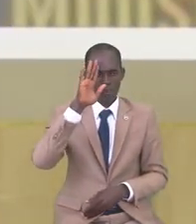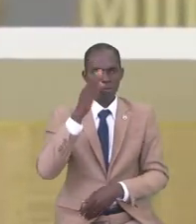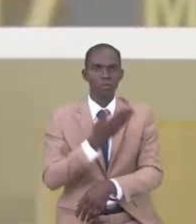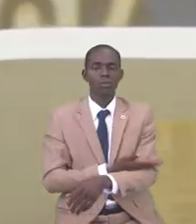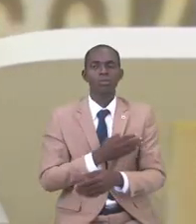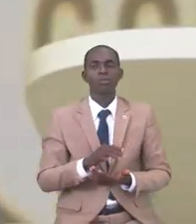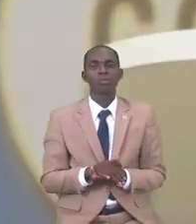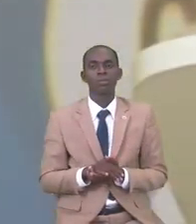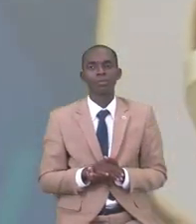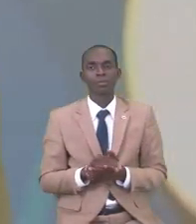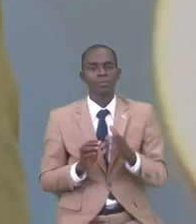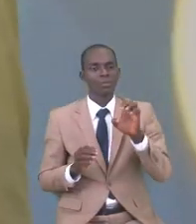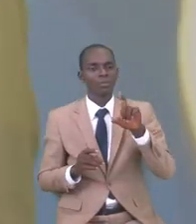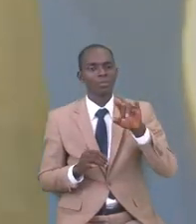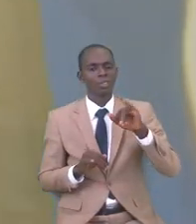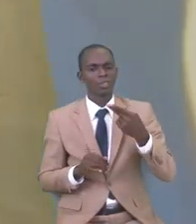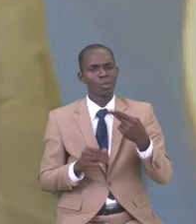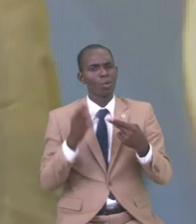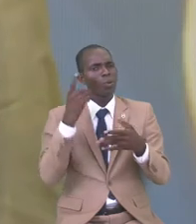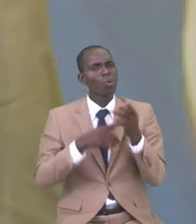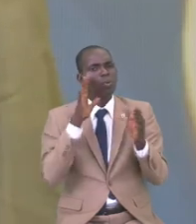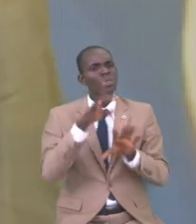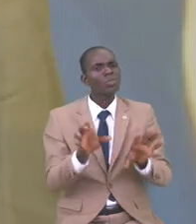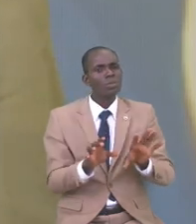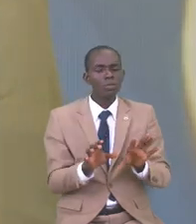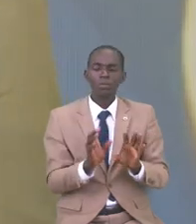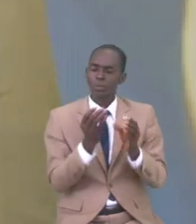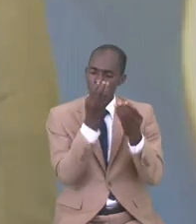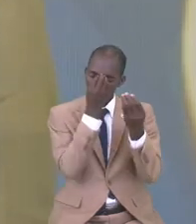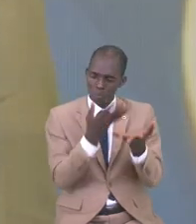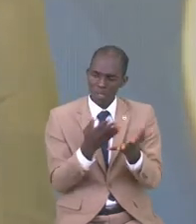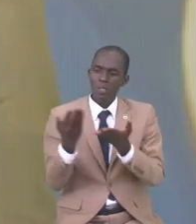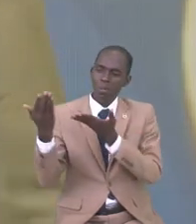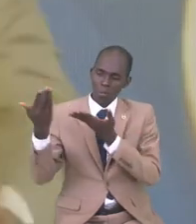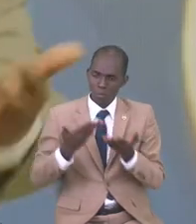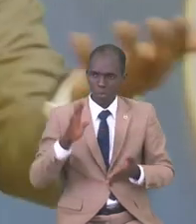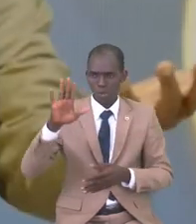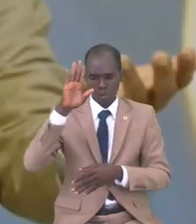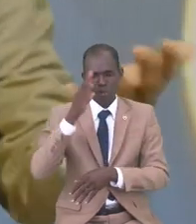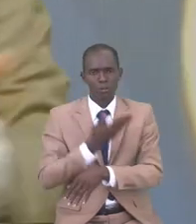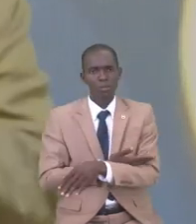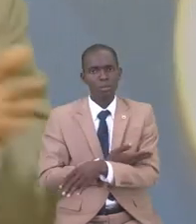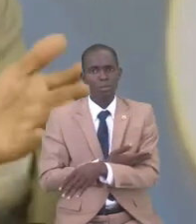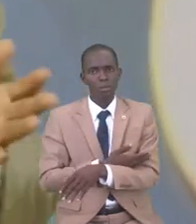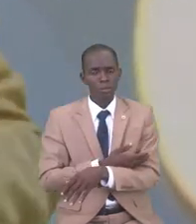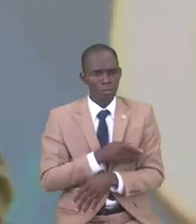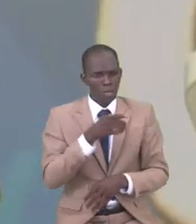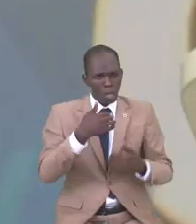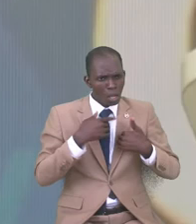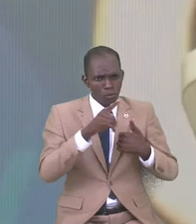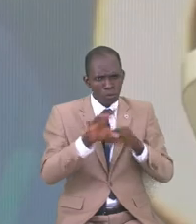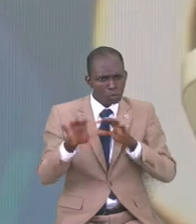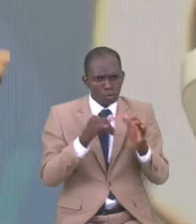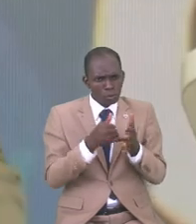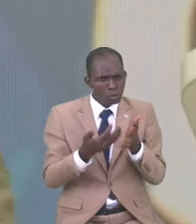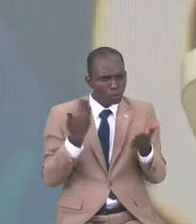Elijah, what are you going to do? Give me thy son. Have you raised the dead before this